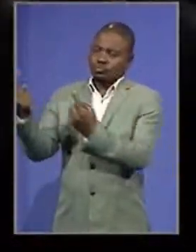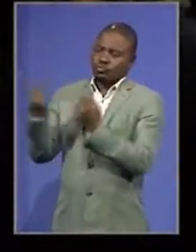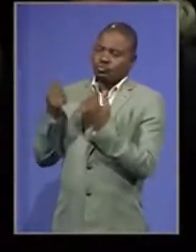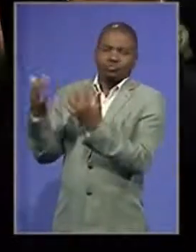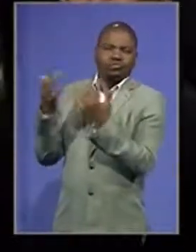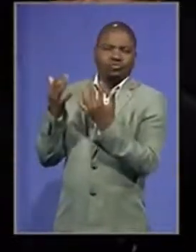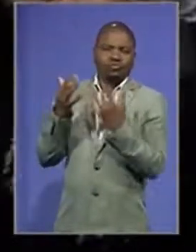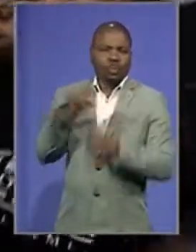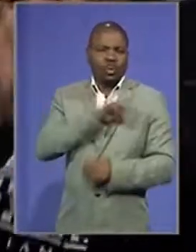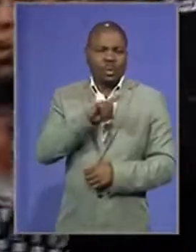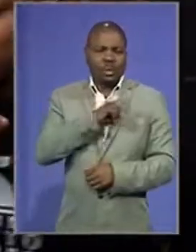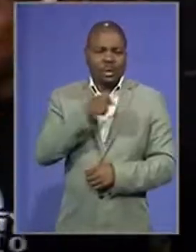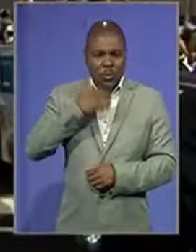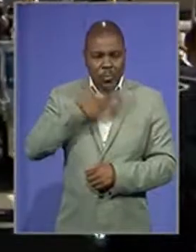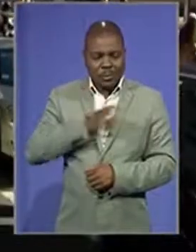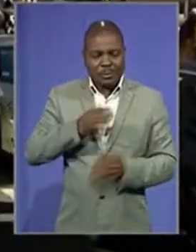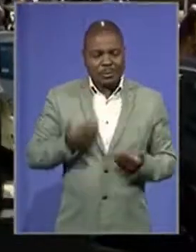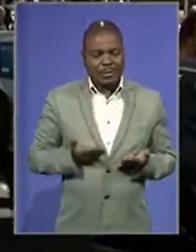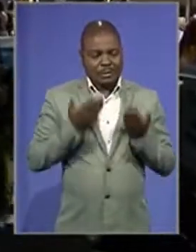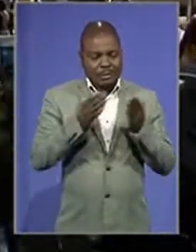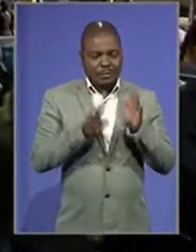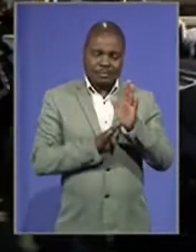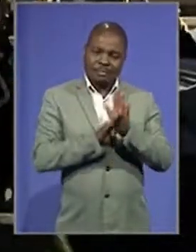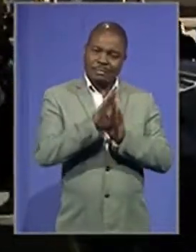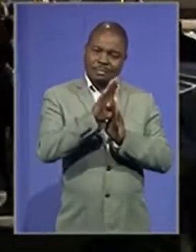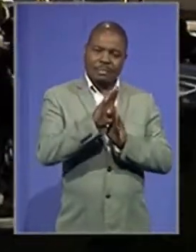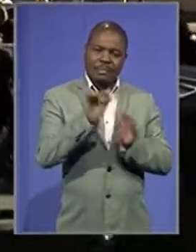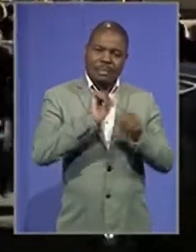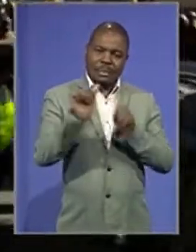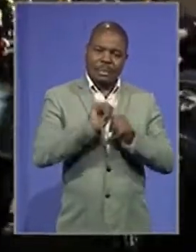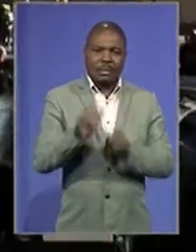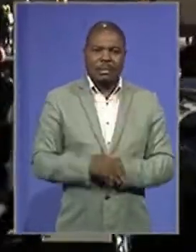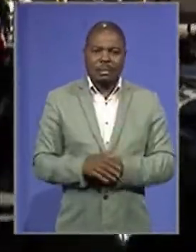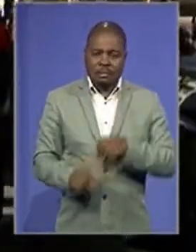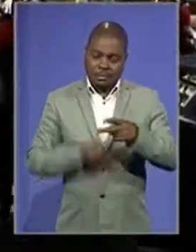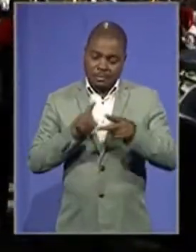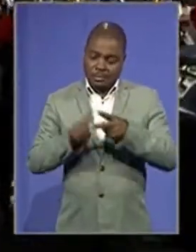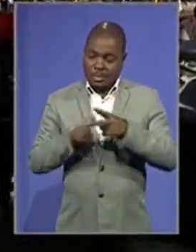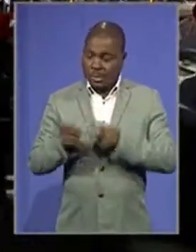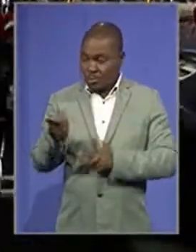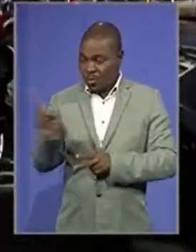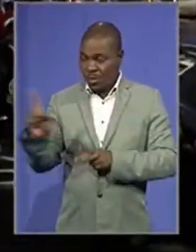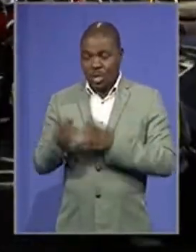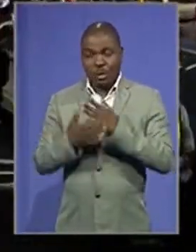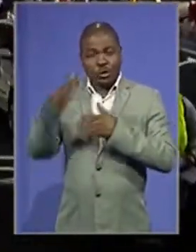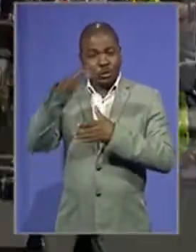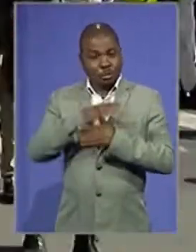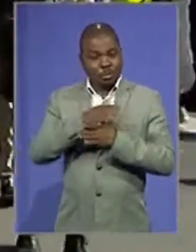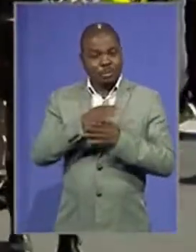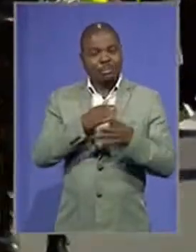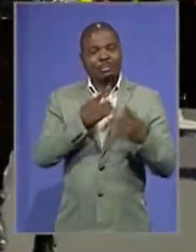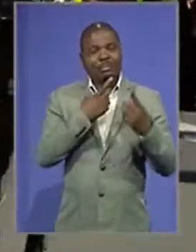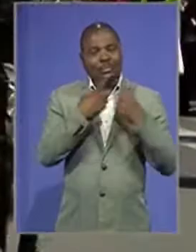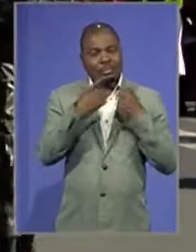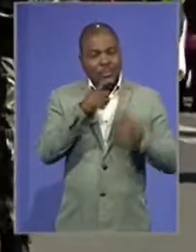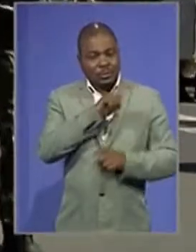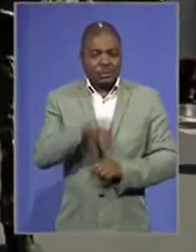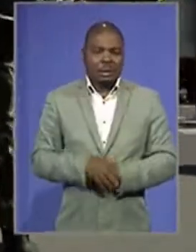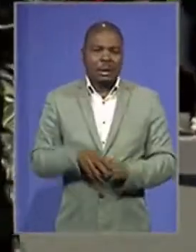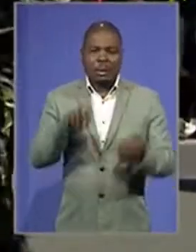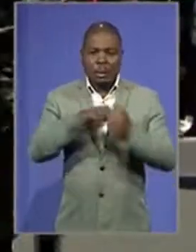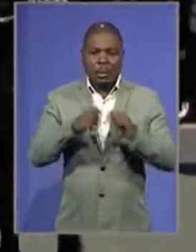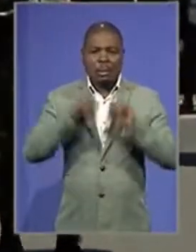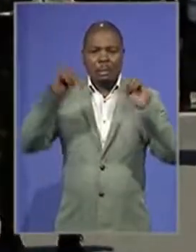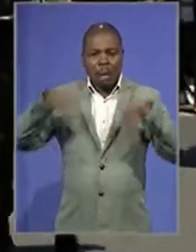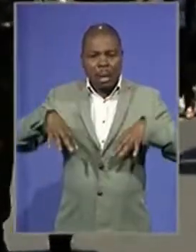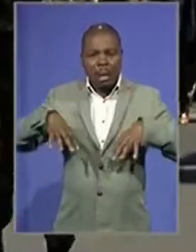mohwanto wa ho tseka phano e ntlafetseng ya ditshebeletso. E nngwe ya ditseko tsa bona tse ka sehloohong ke mathata a ntseng a tswela pele a ho